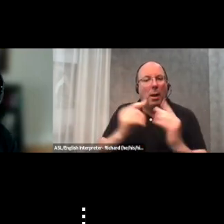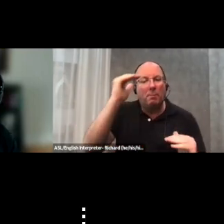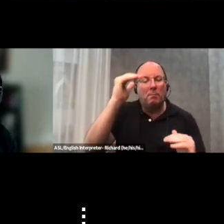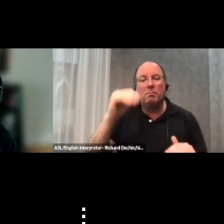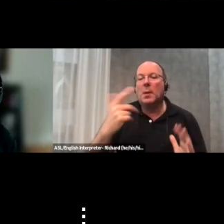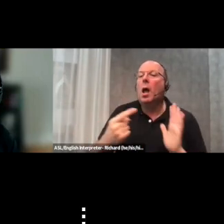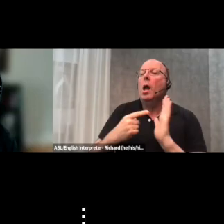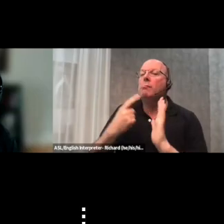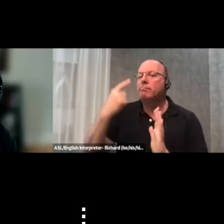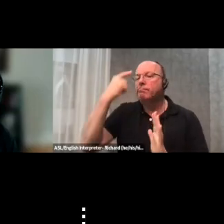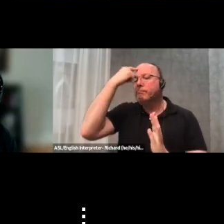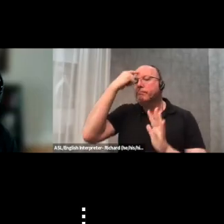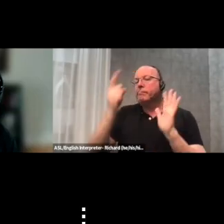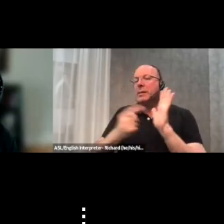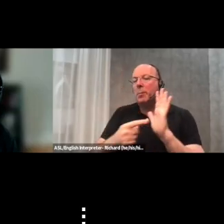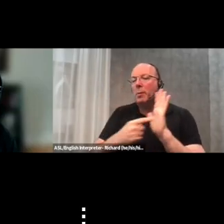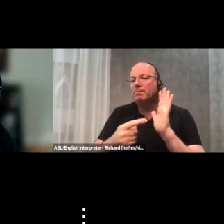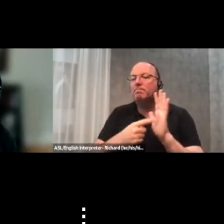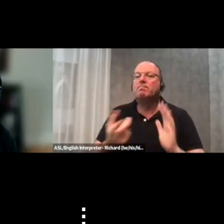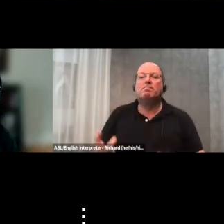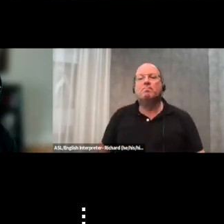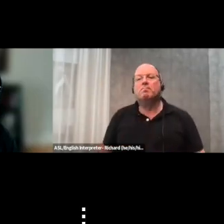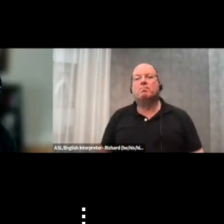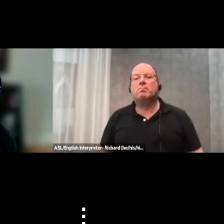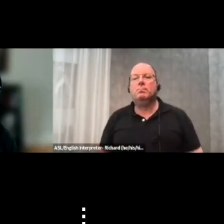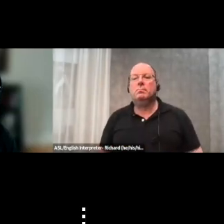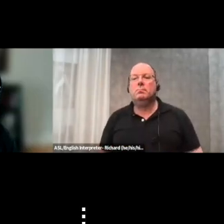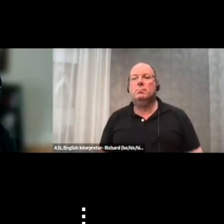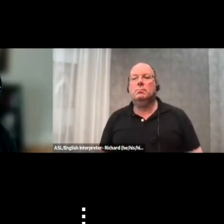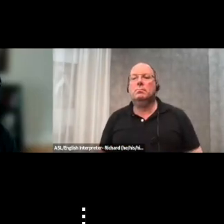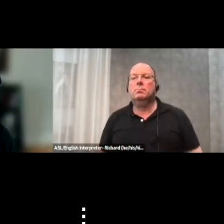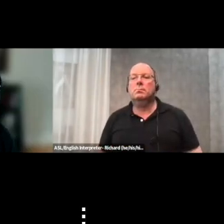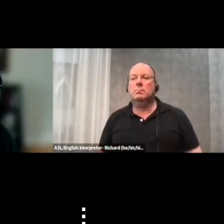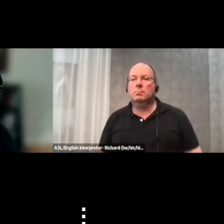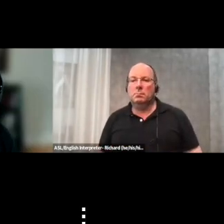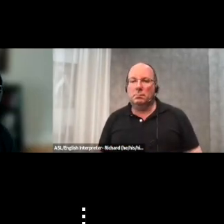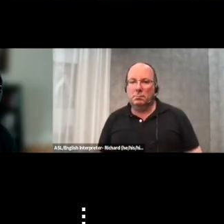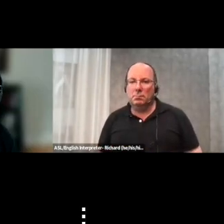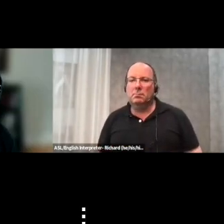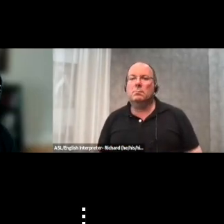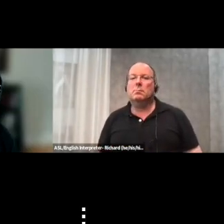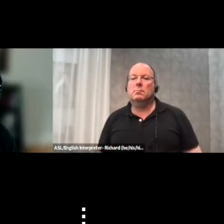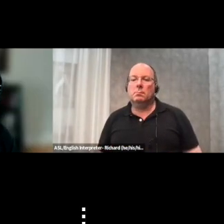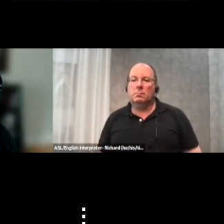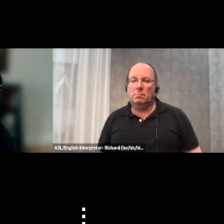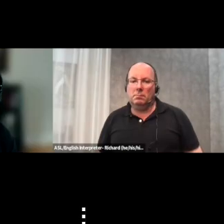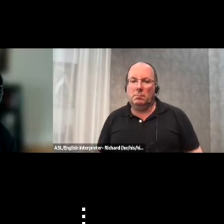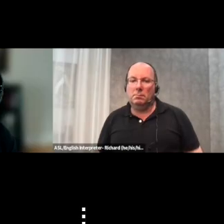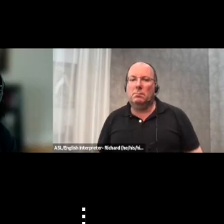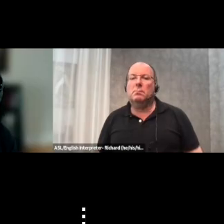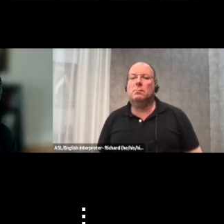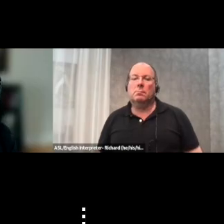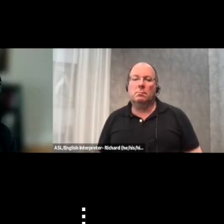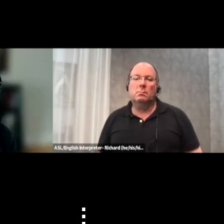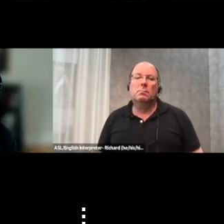An example that I was thinking of was if you're like having public play in a dungeon space and you're playing with the person who like stewards that